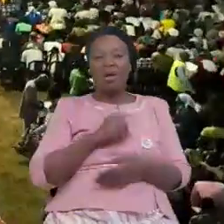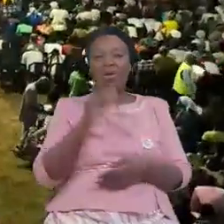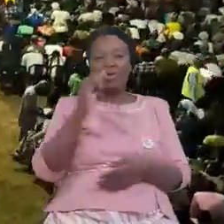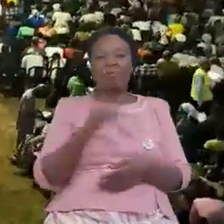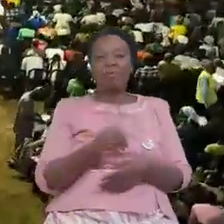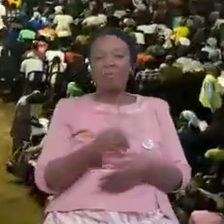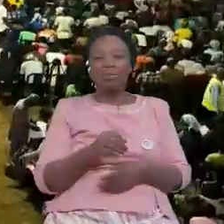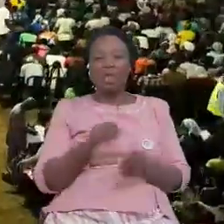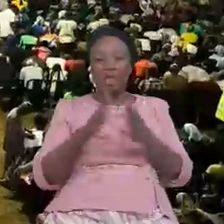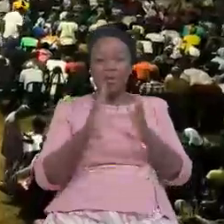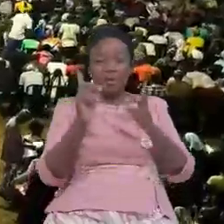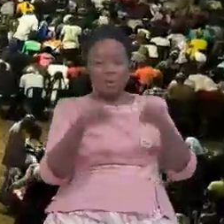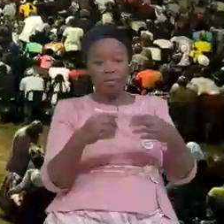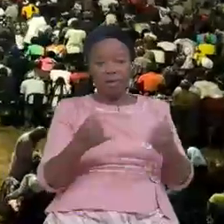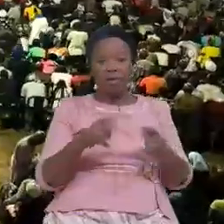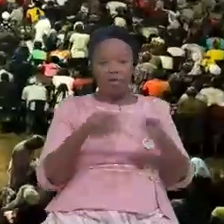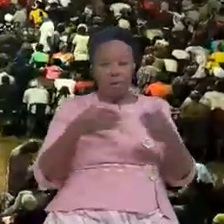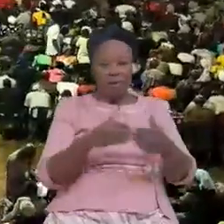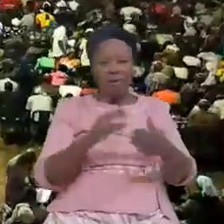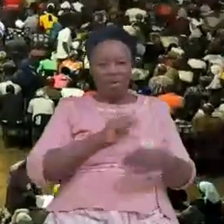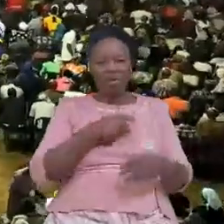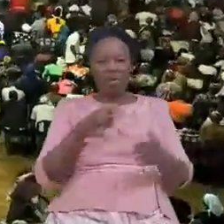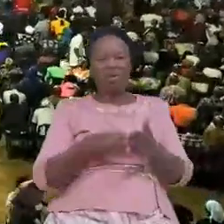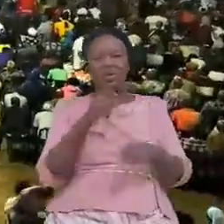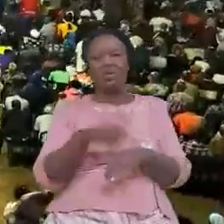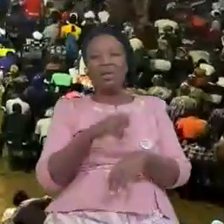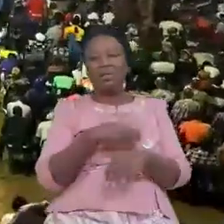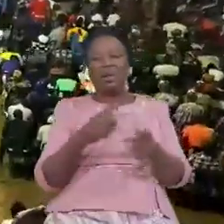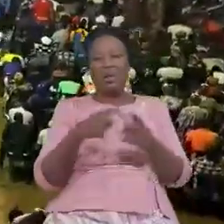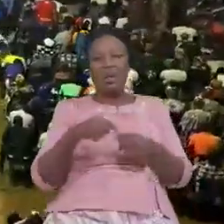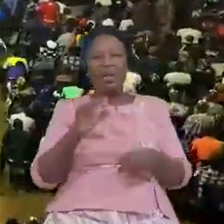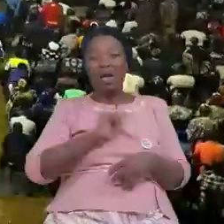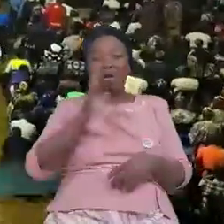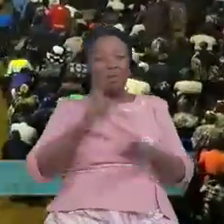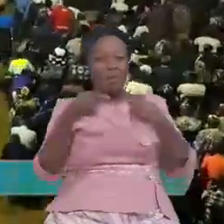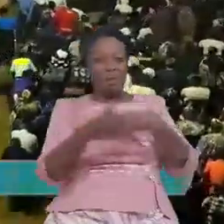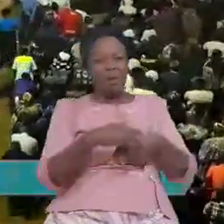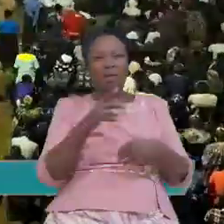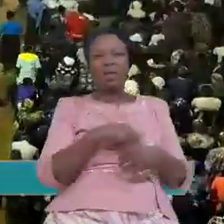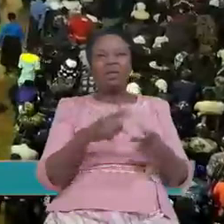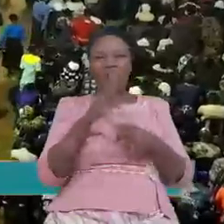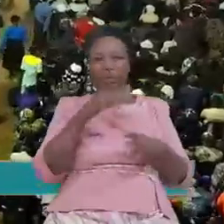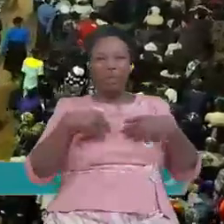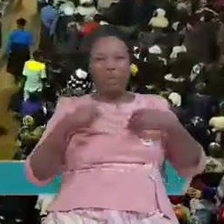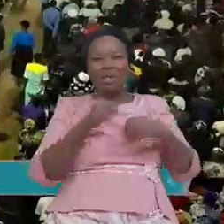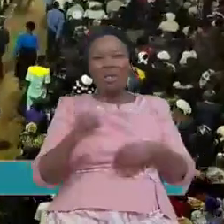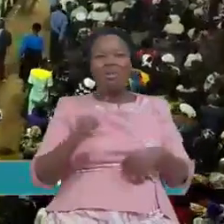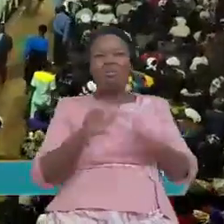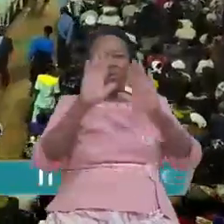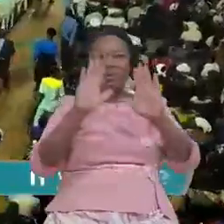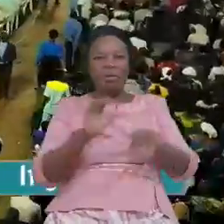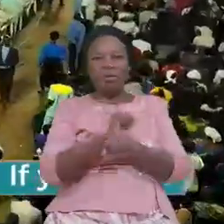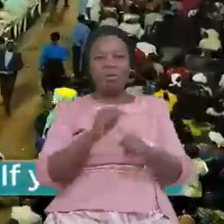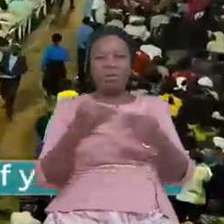come now and lead us this time, and then I'll come back. There'll be healing and miracles